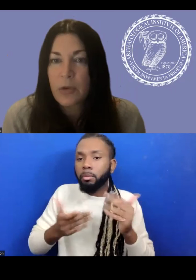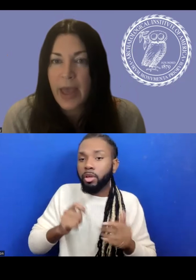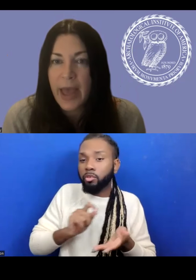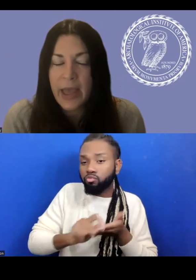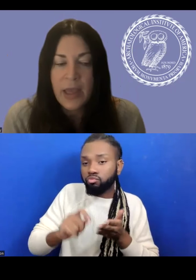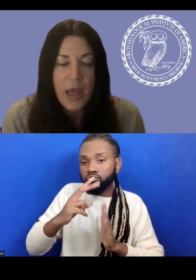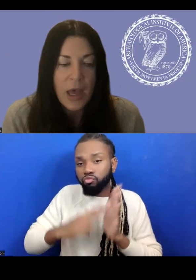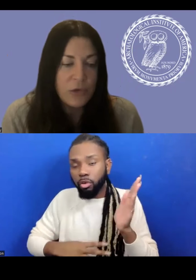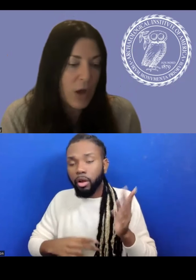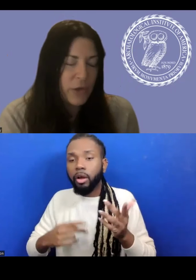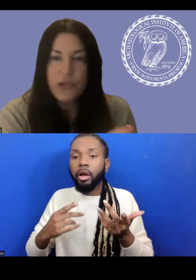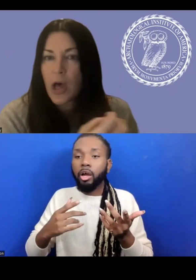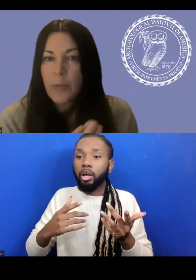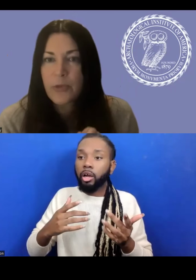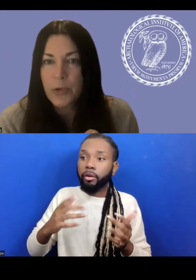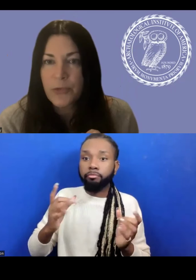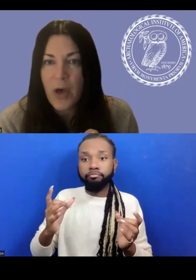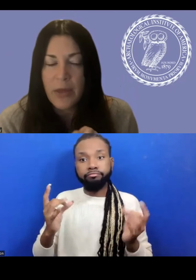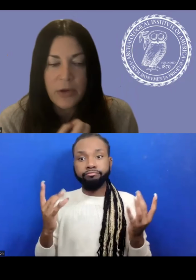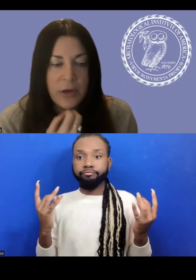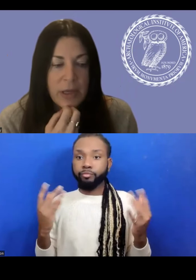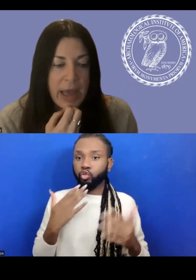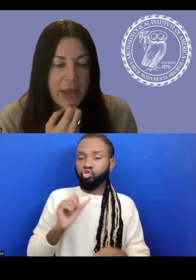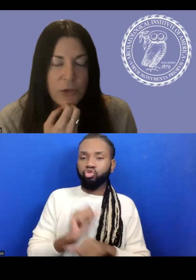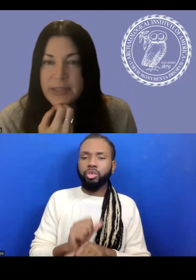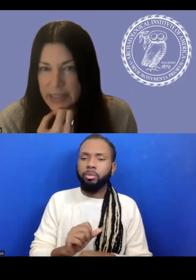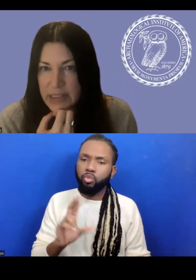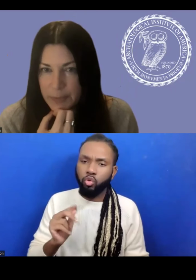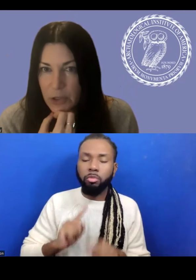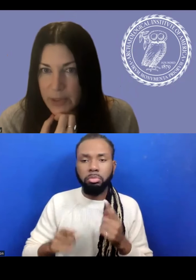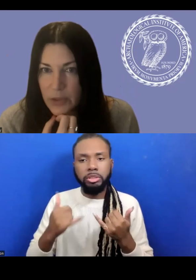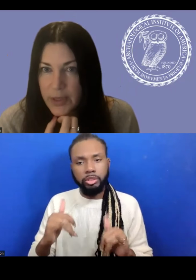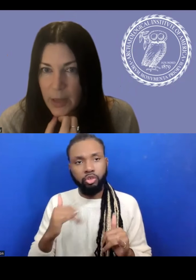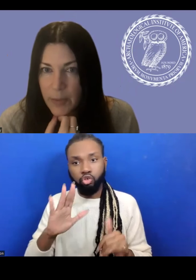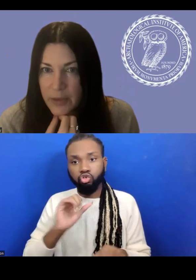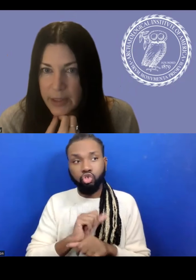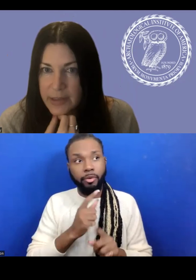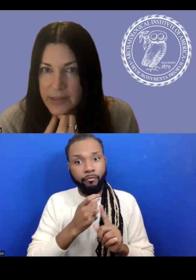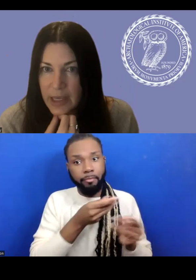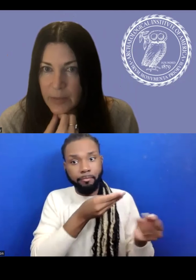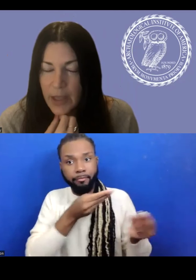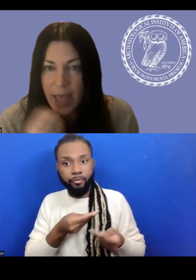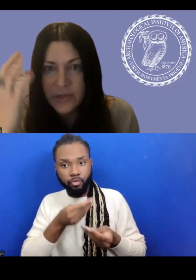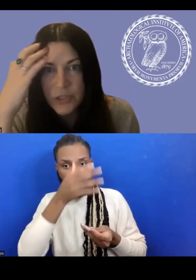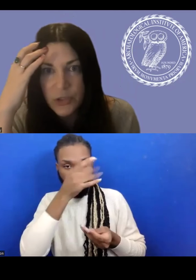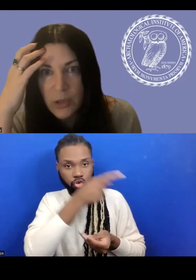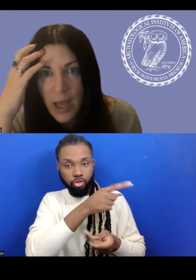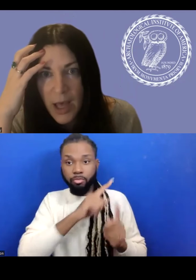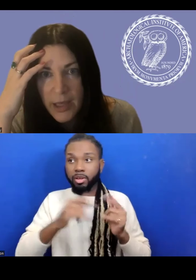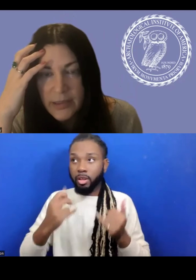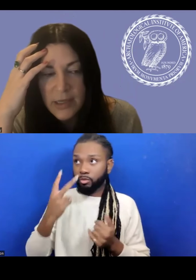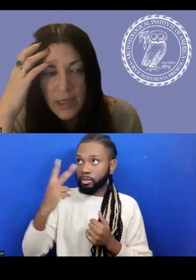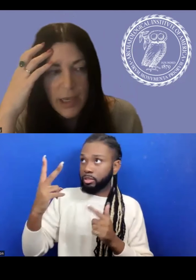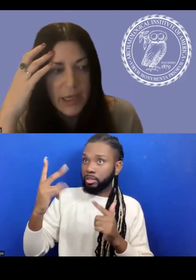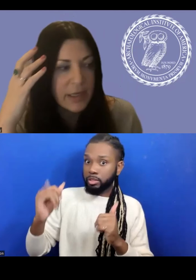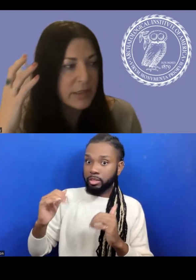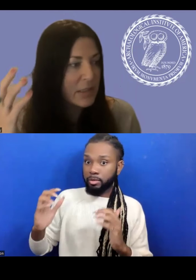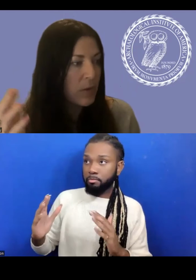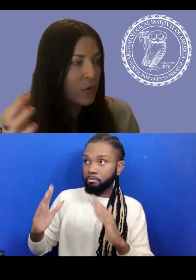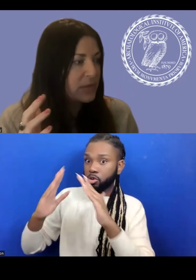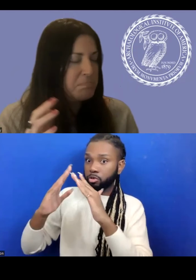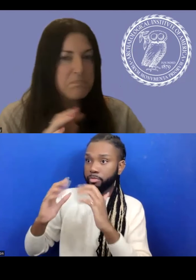doing okay. You got your job from your father, and you see this pyramid going up on the landscape, and to your eyes,